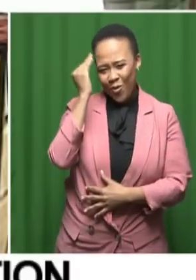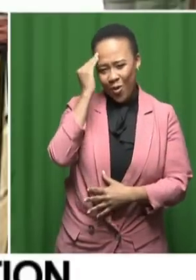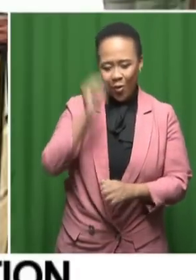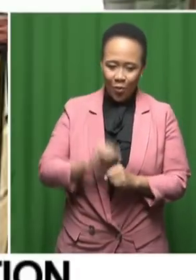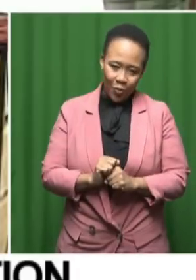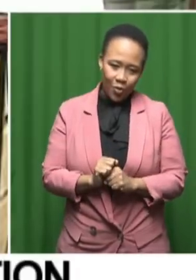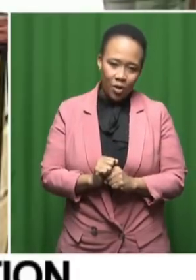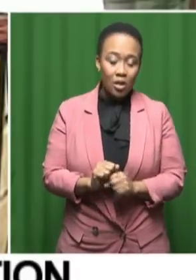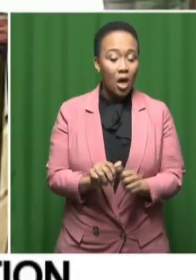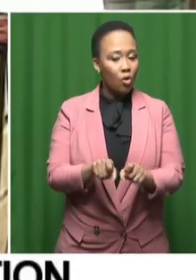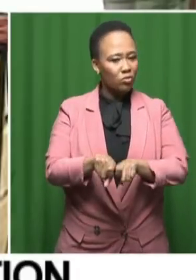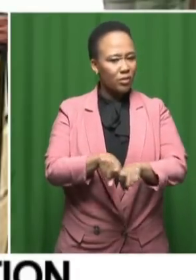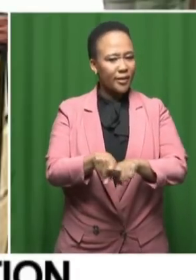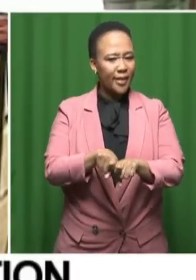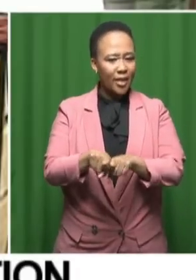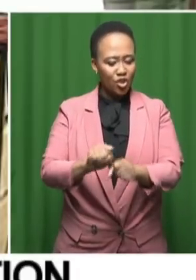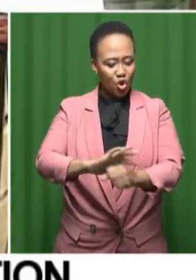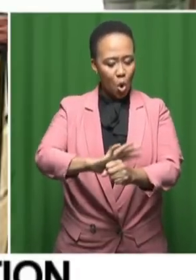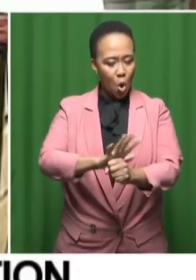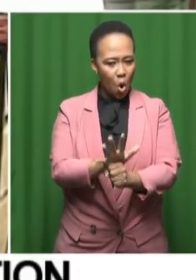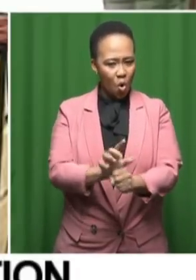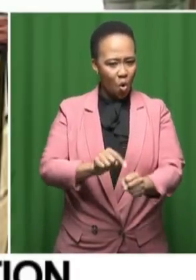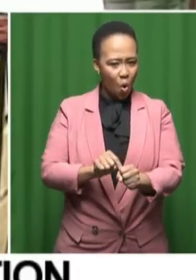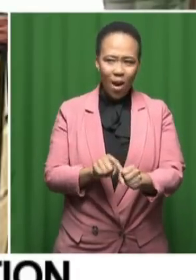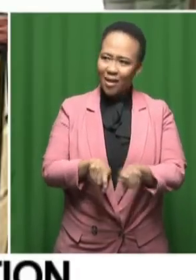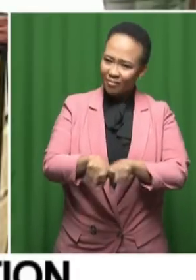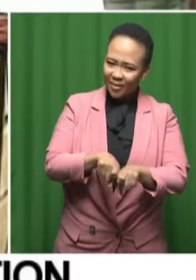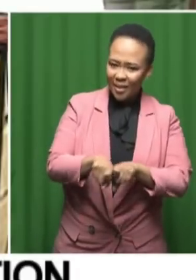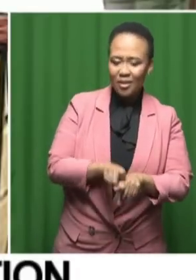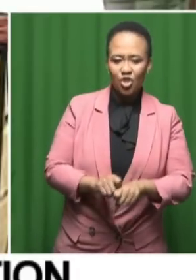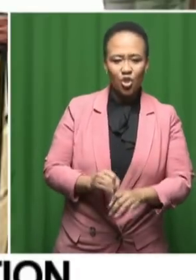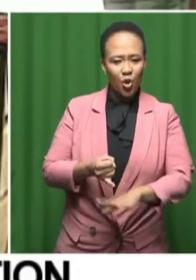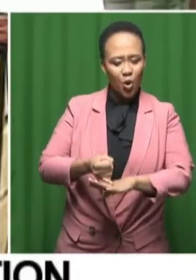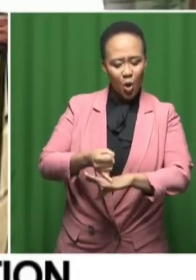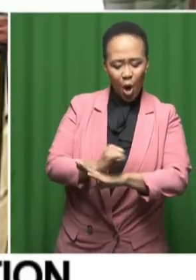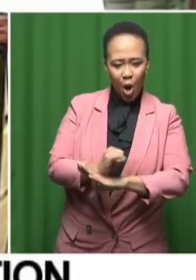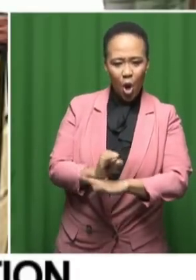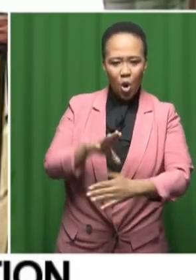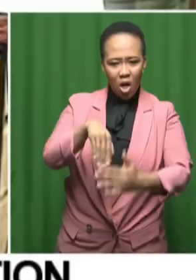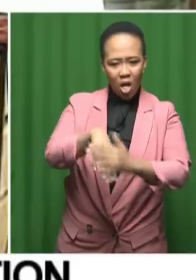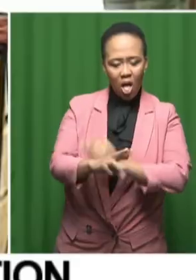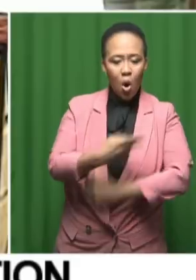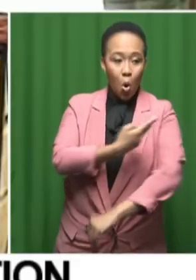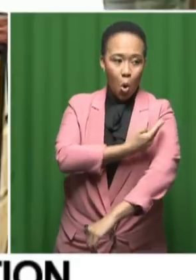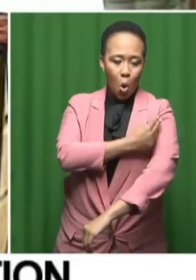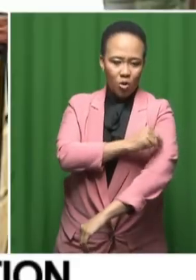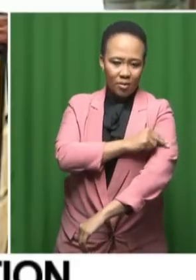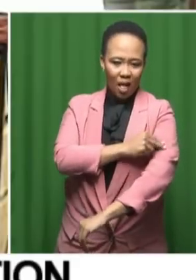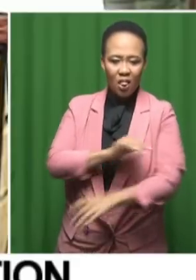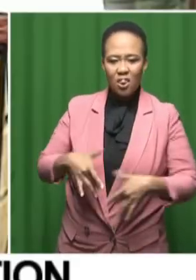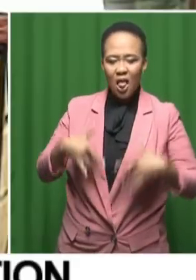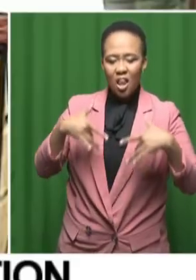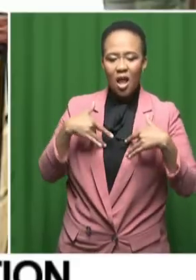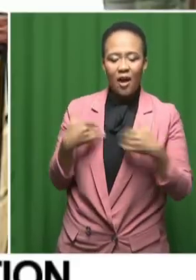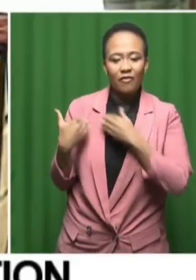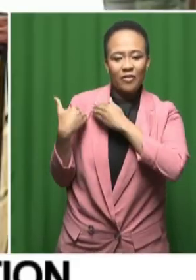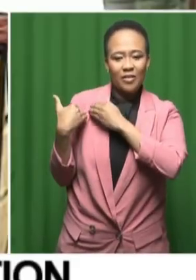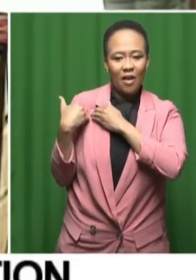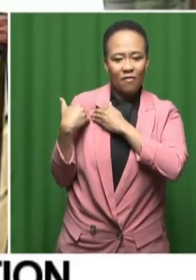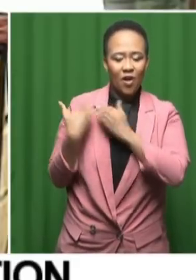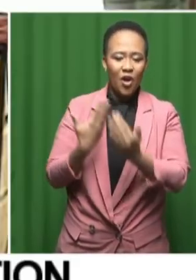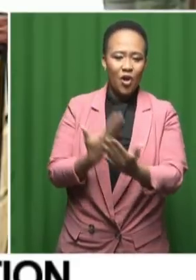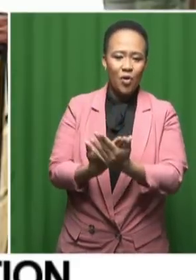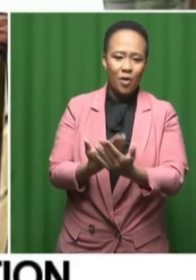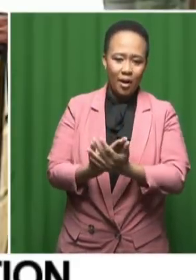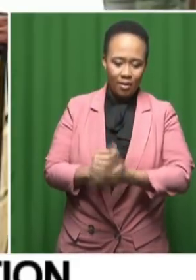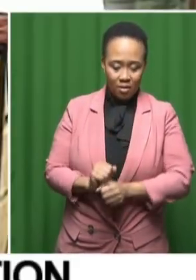COVID-19, testing for COVID-19, and going to the hospital early saves lives. We are not going to see like the wave